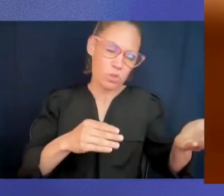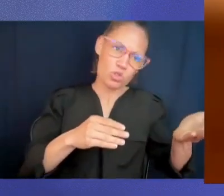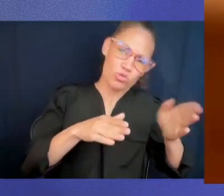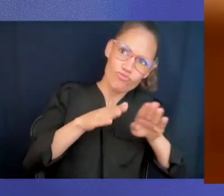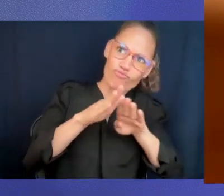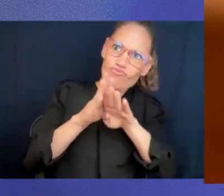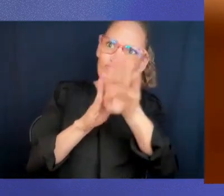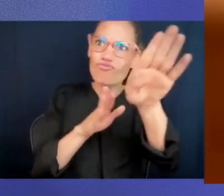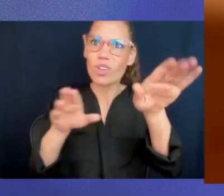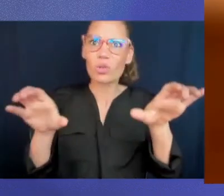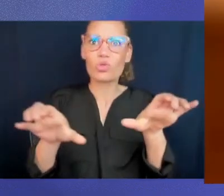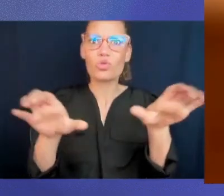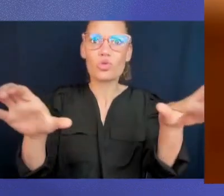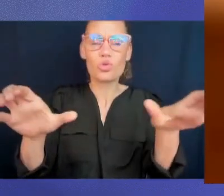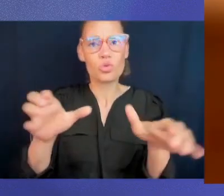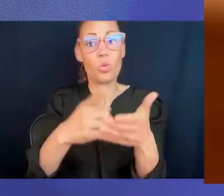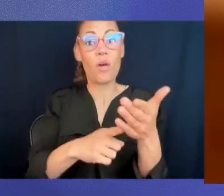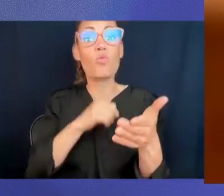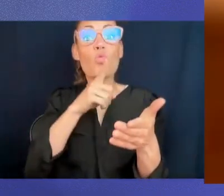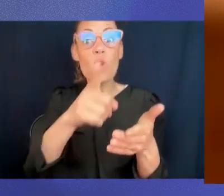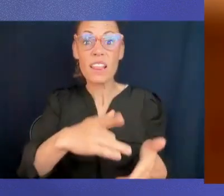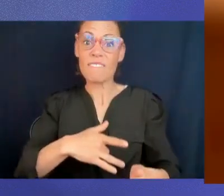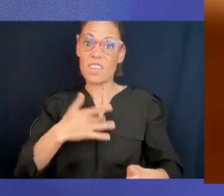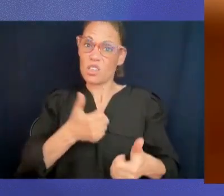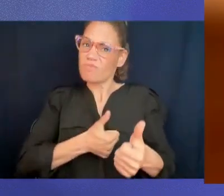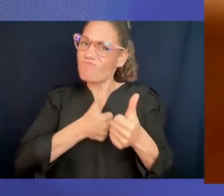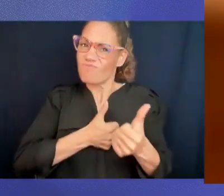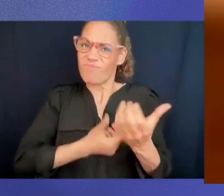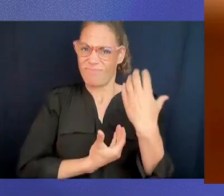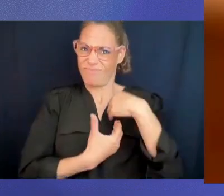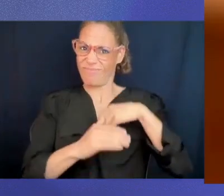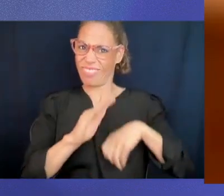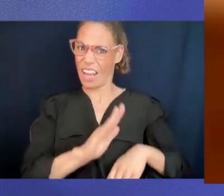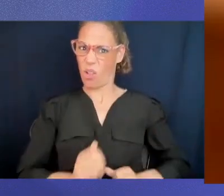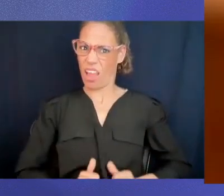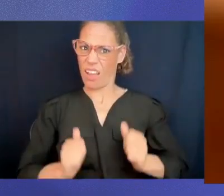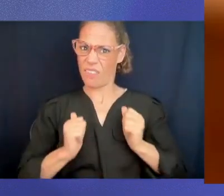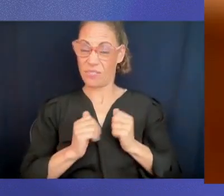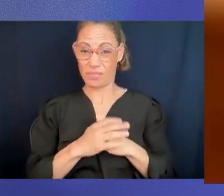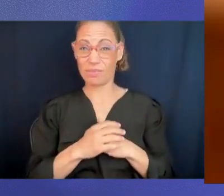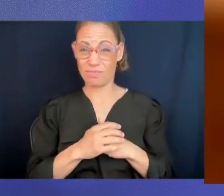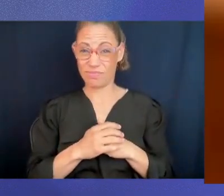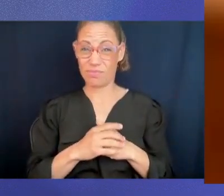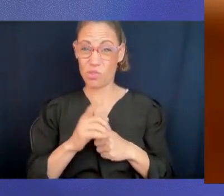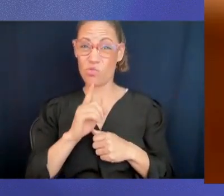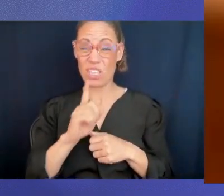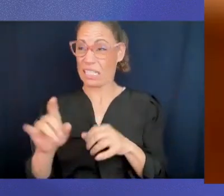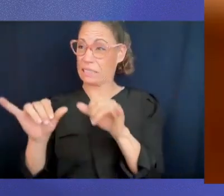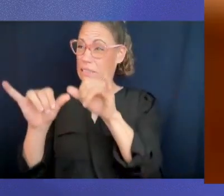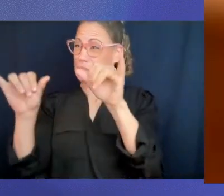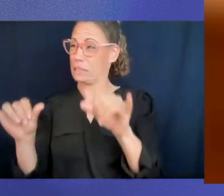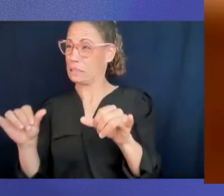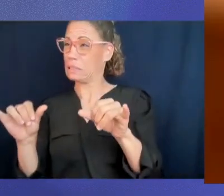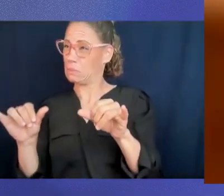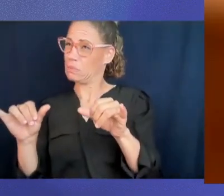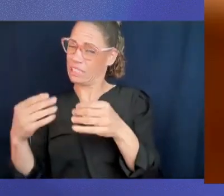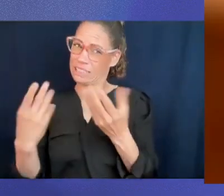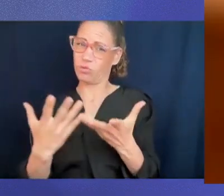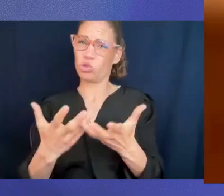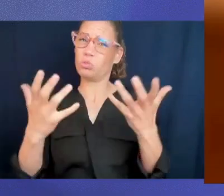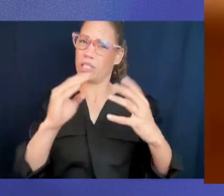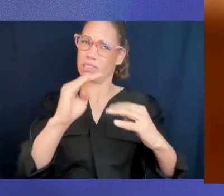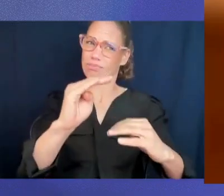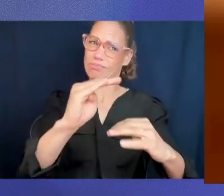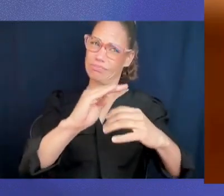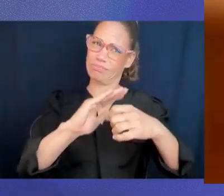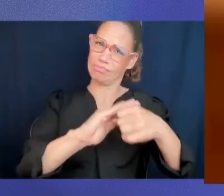really gives meaning to their lives. In my opinion, a little too close to that story of the fictitious hotel. And then